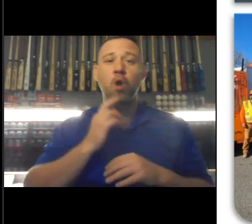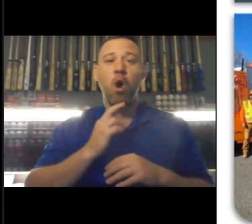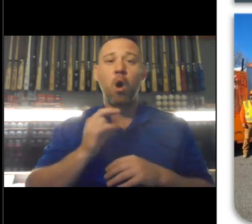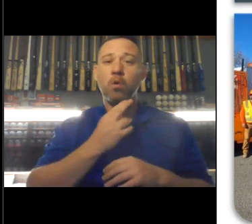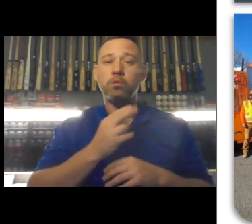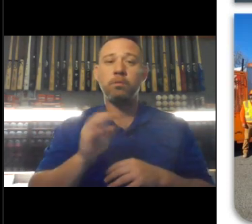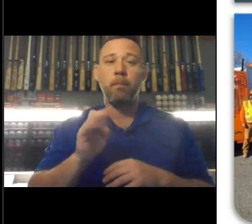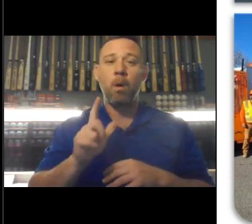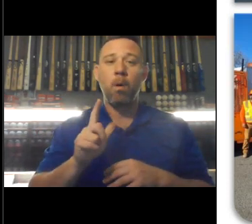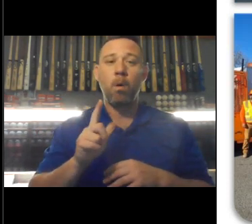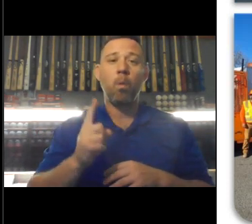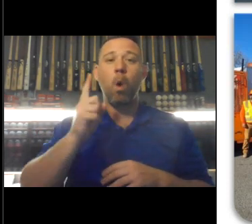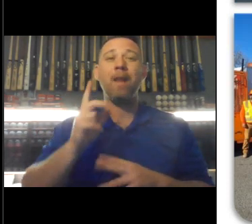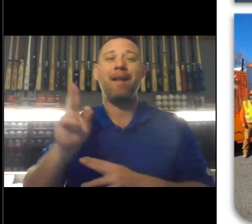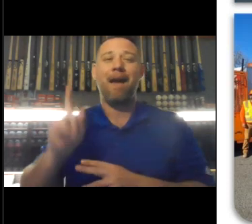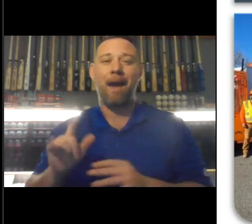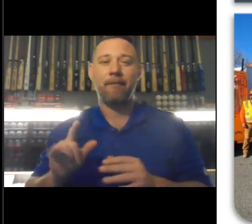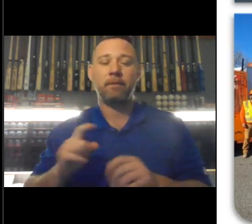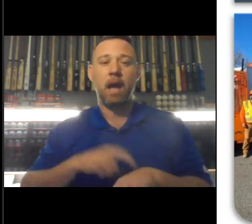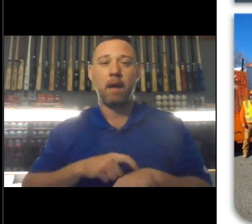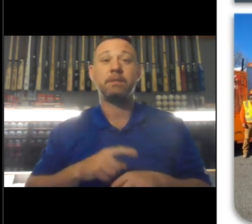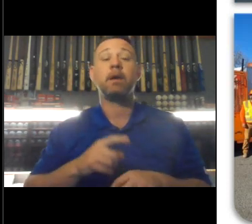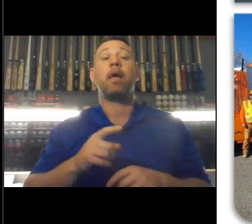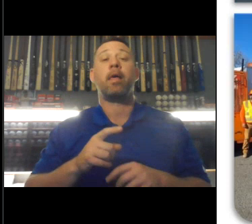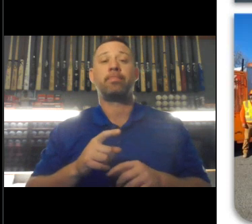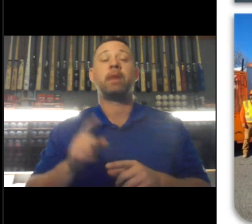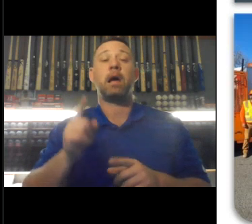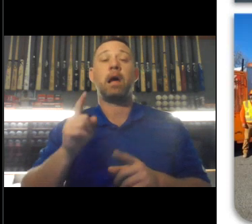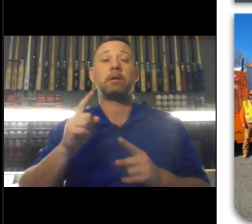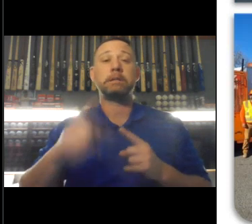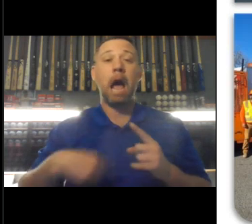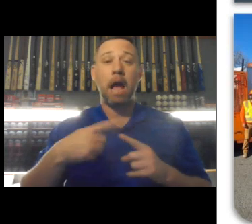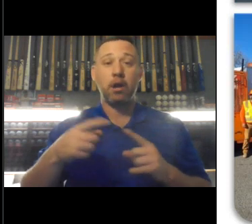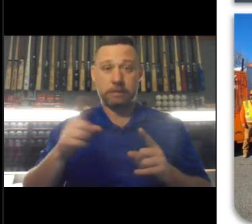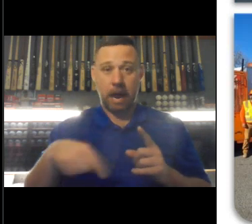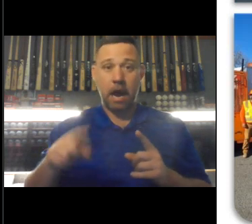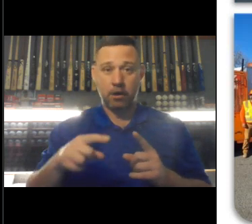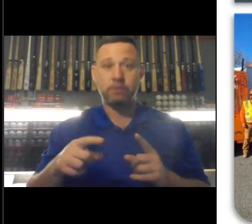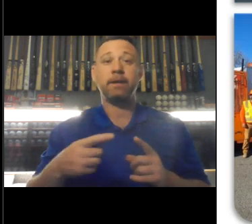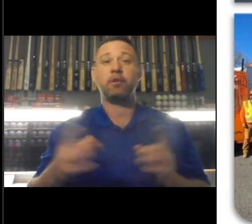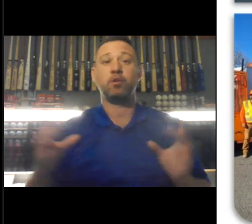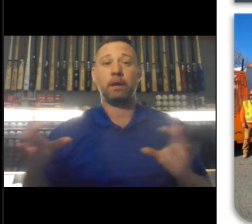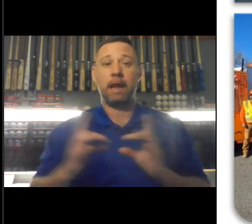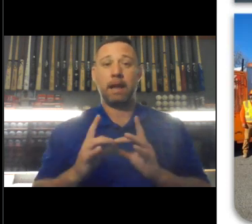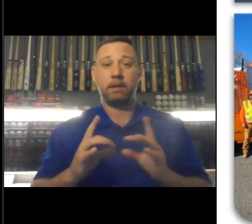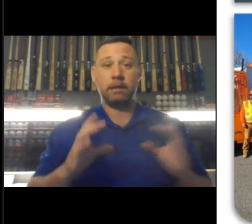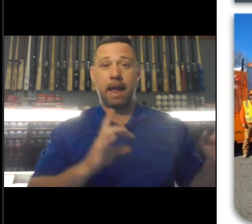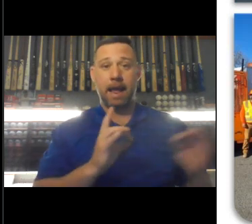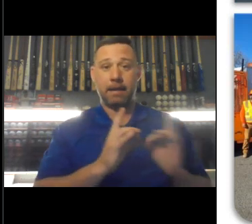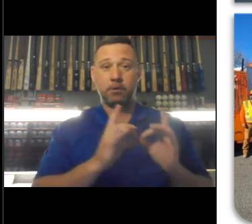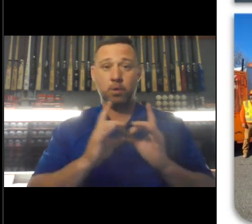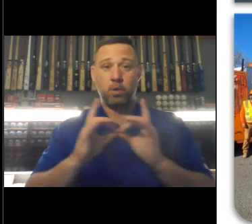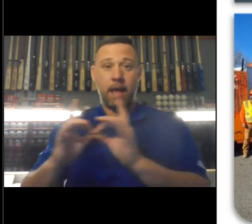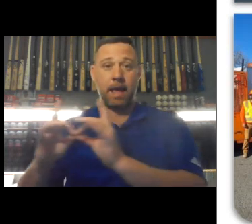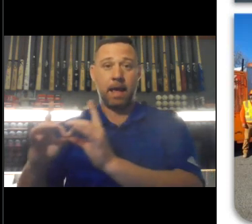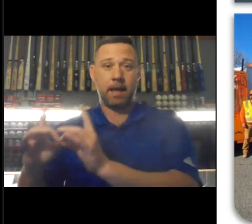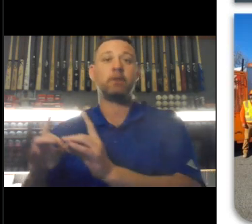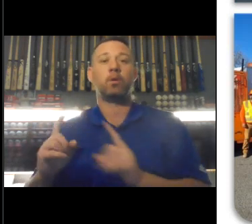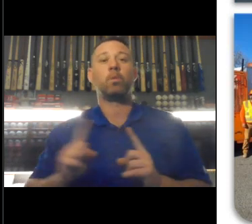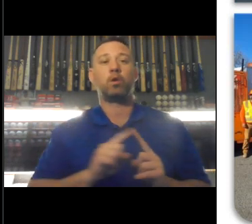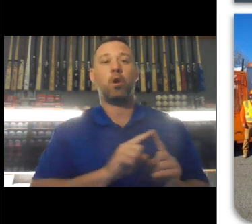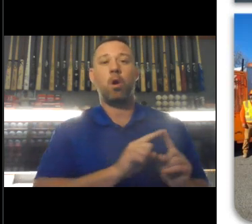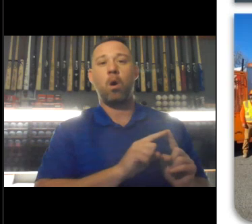The tires that we've collected, if you place them end to end, tread to tread, as if they were rolling down the road, would be able to span back and forth